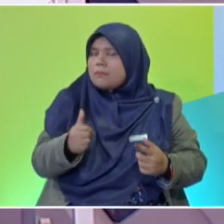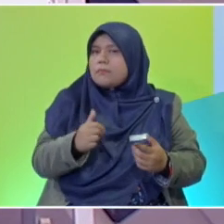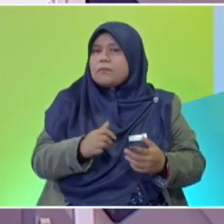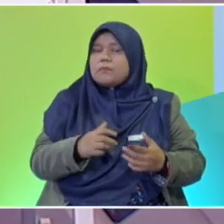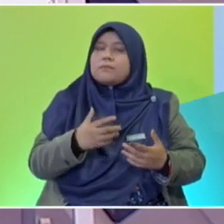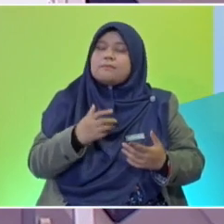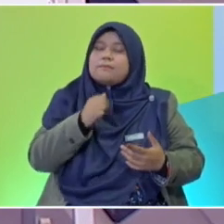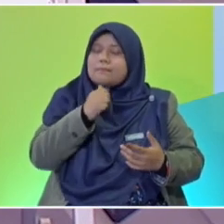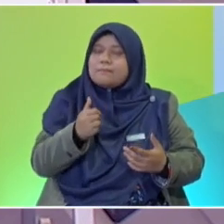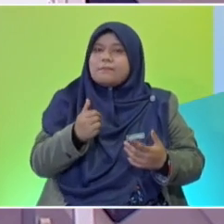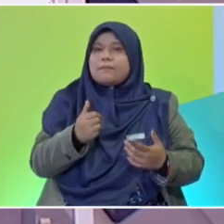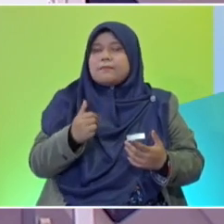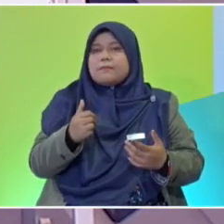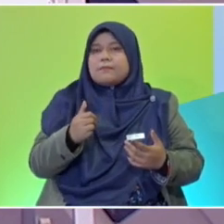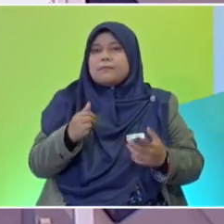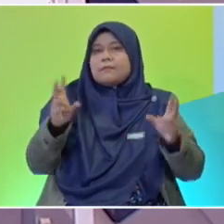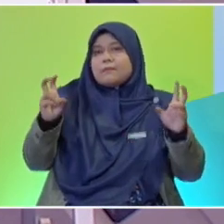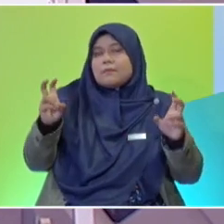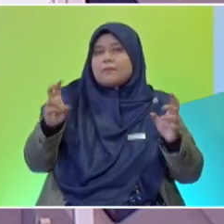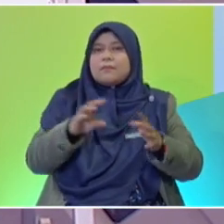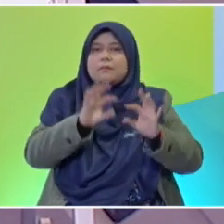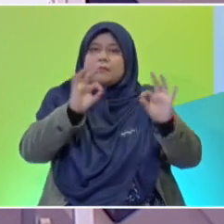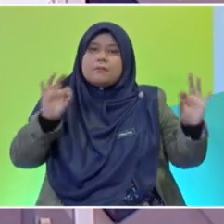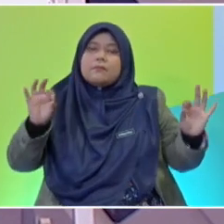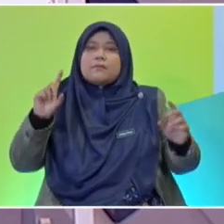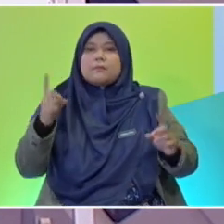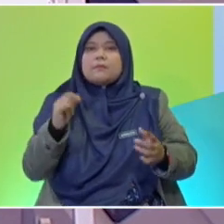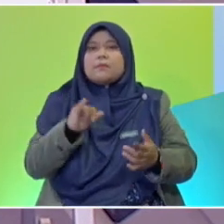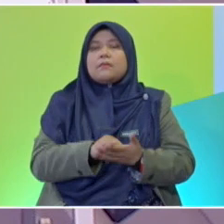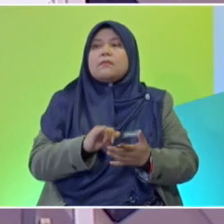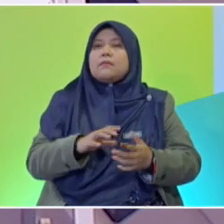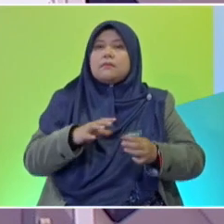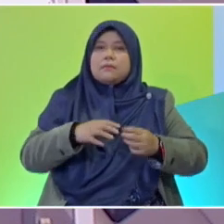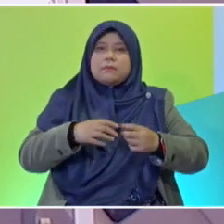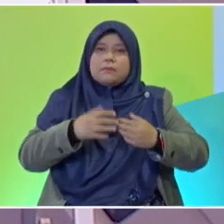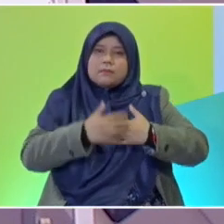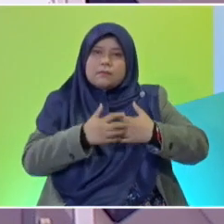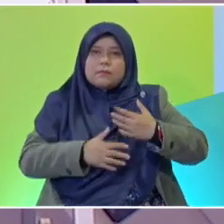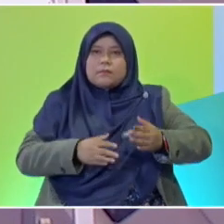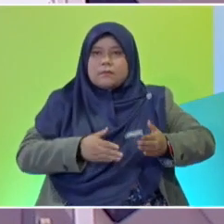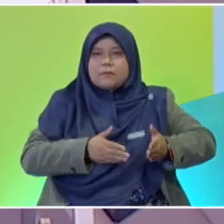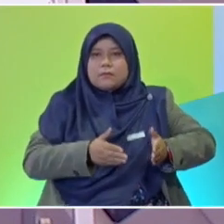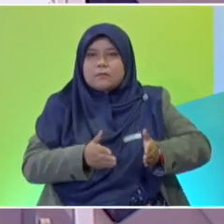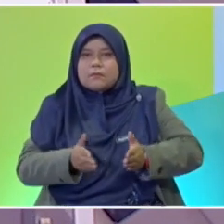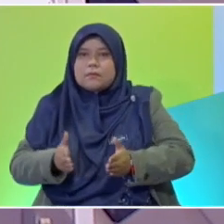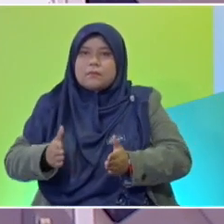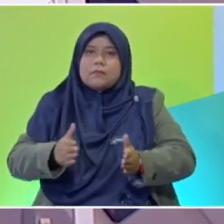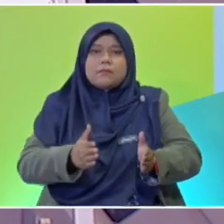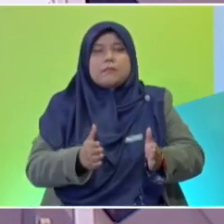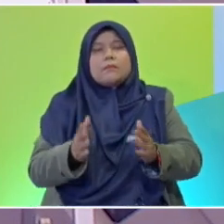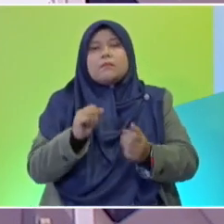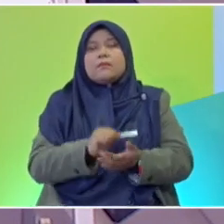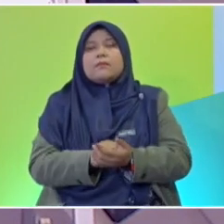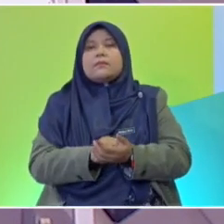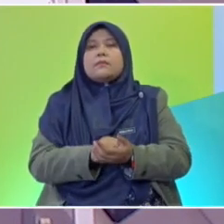like Just stagnant there. okay. Blood moves, blood flows each and every second.